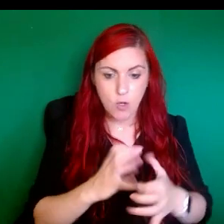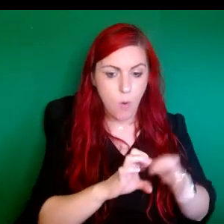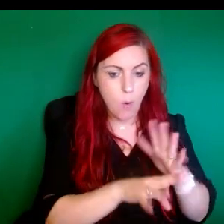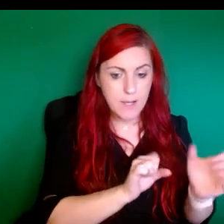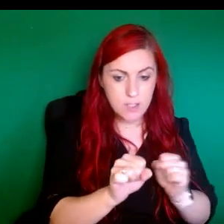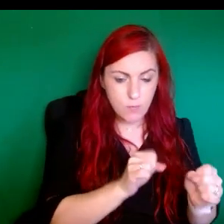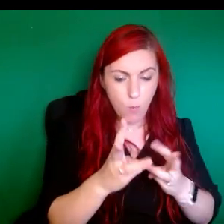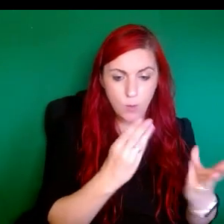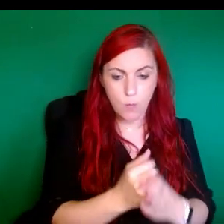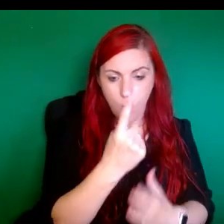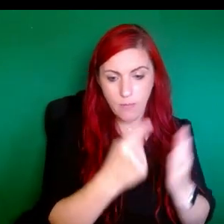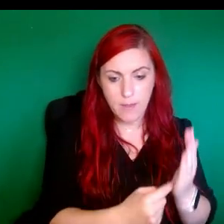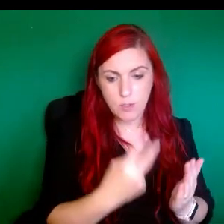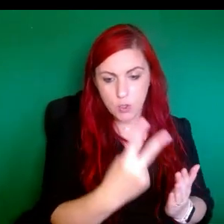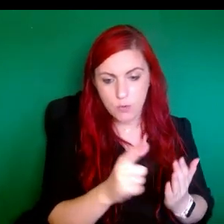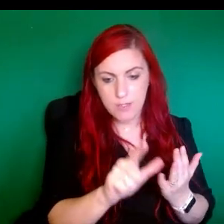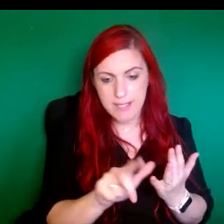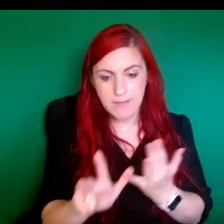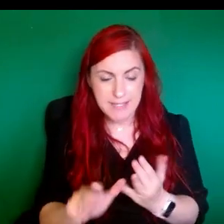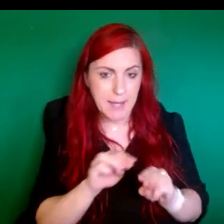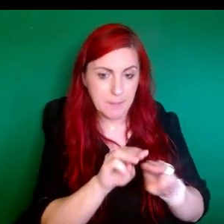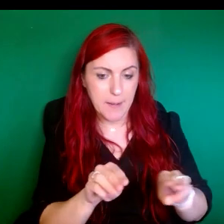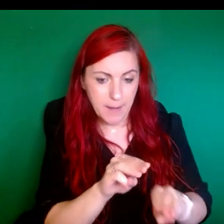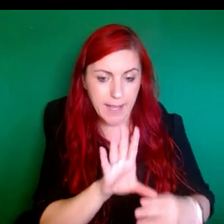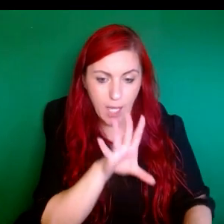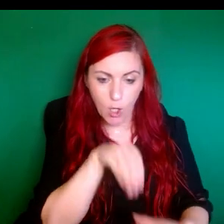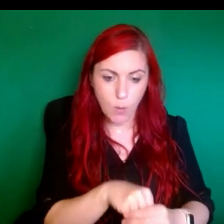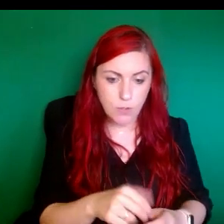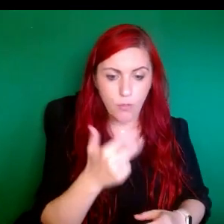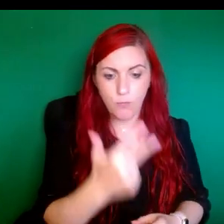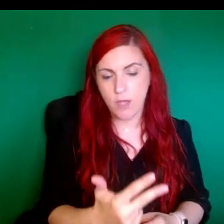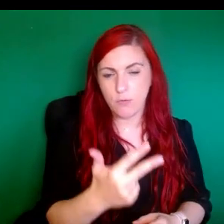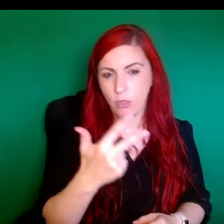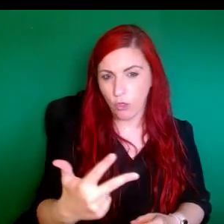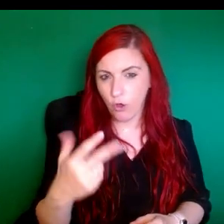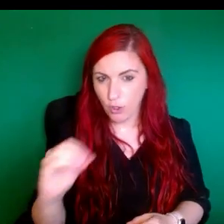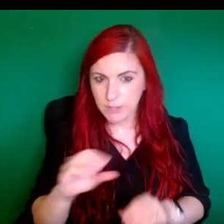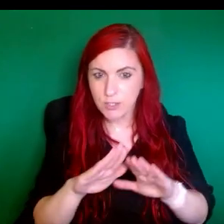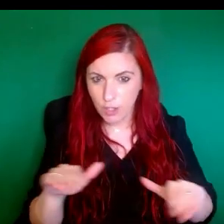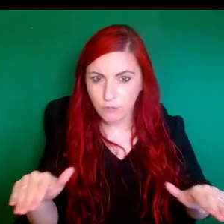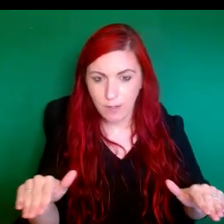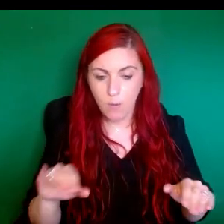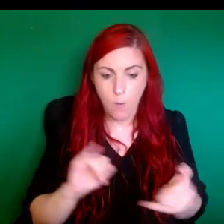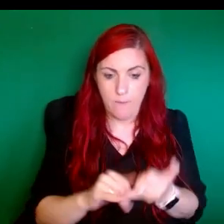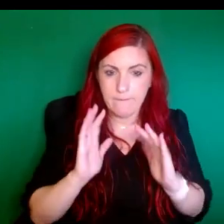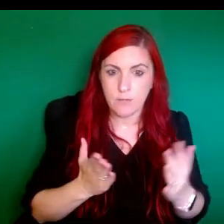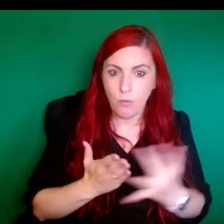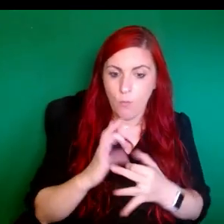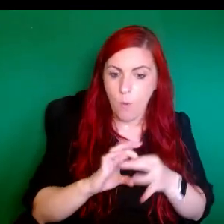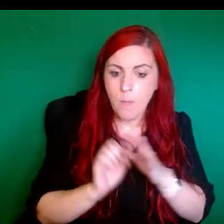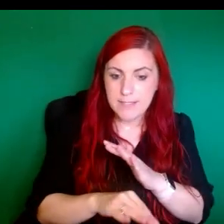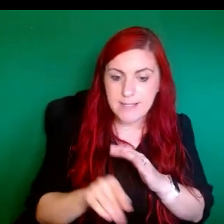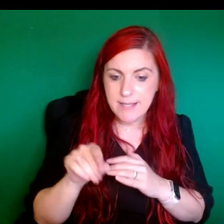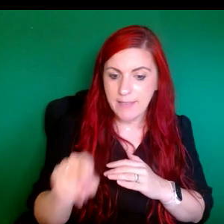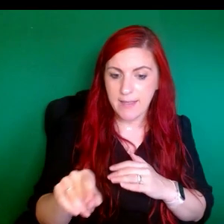1,278 people, including 330 children who were experiencing homelessness. And Gillian made a connection between safety